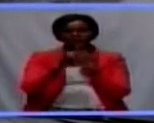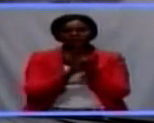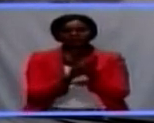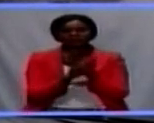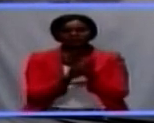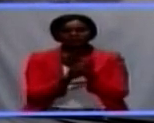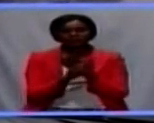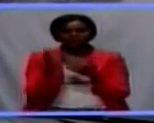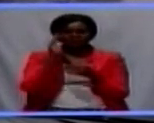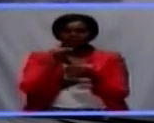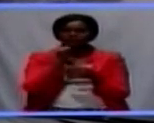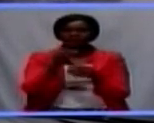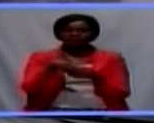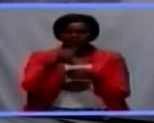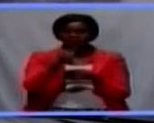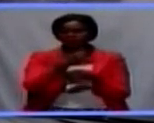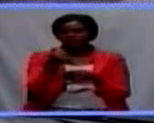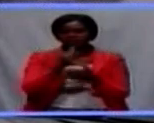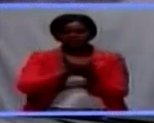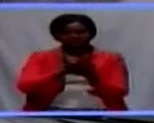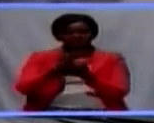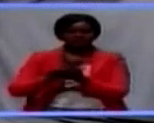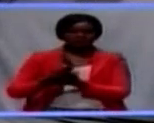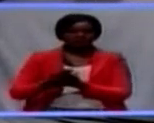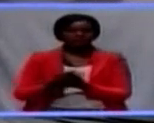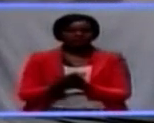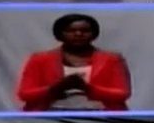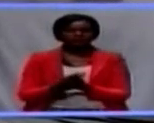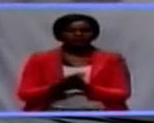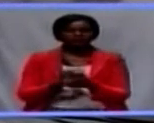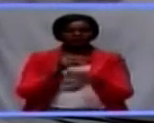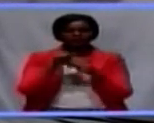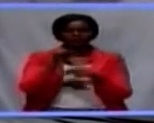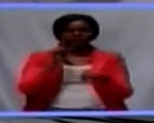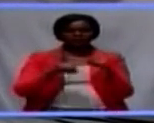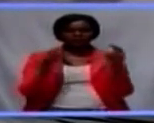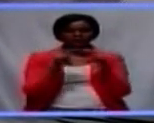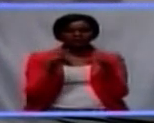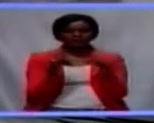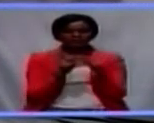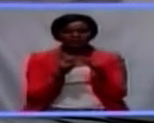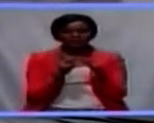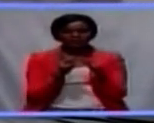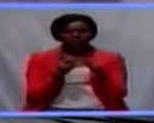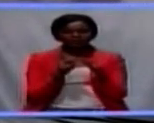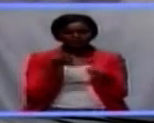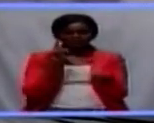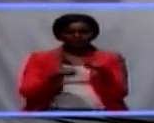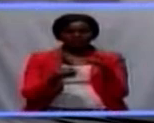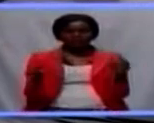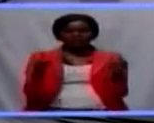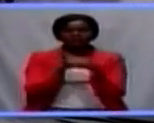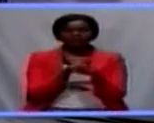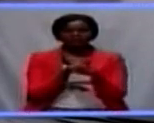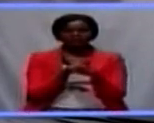and will not issue any tax clearance certificate. Okay. Meaning you can't get a contract from anyone, you can't participate in